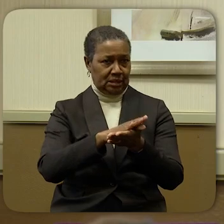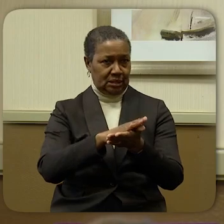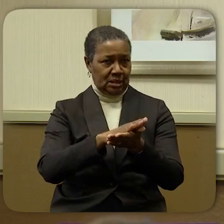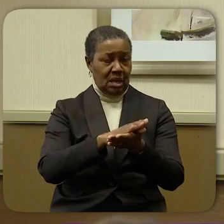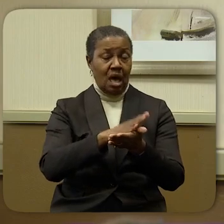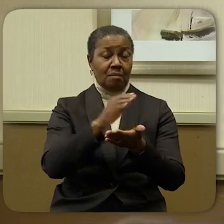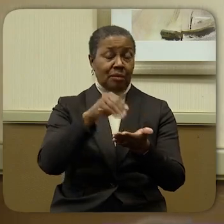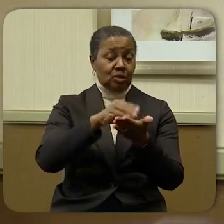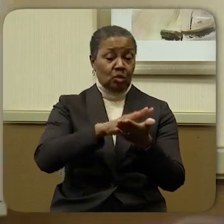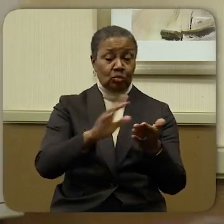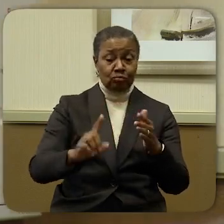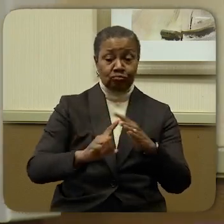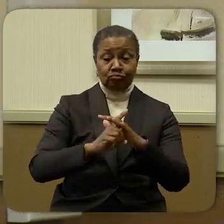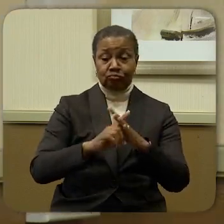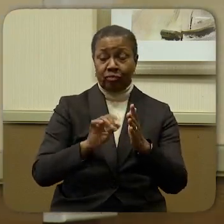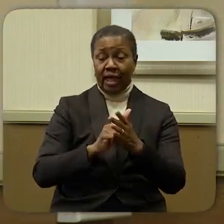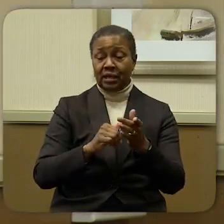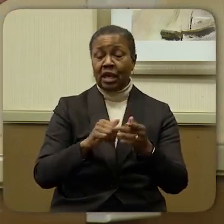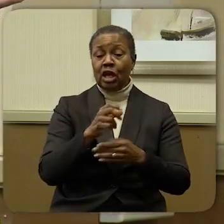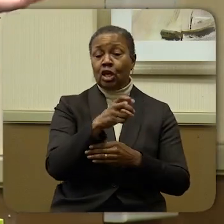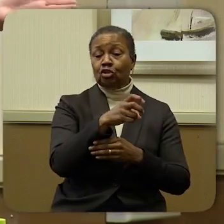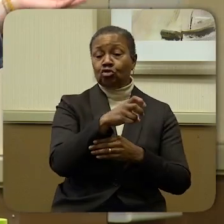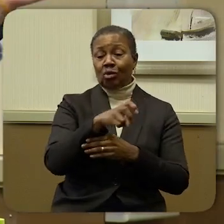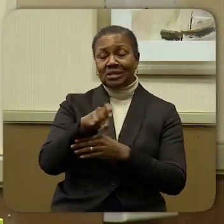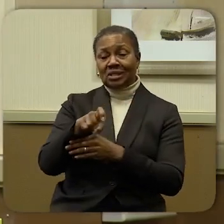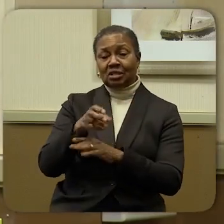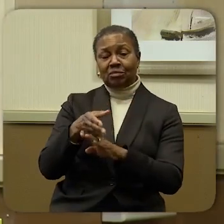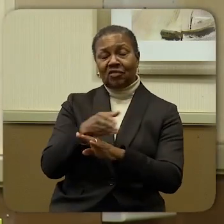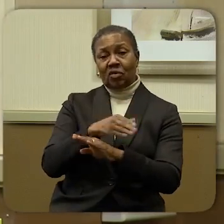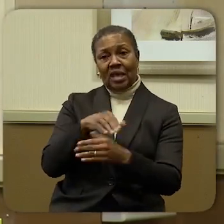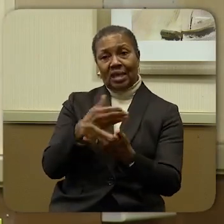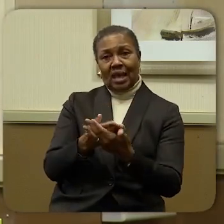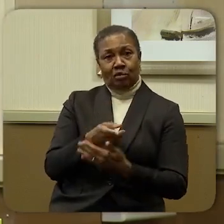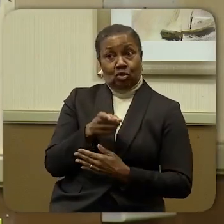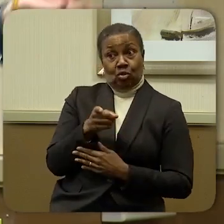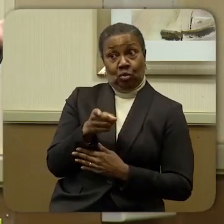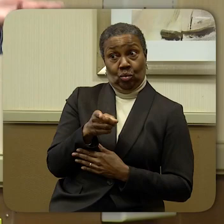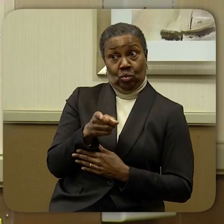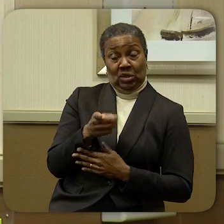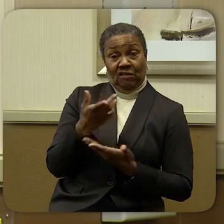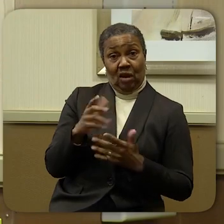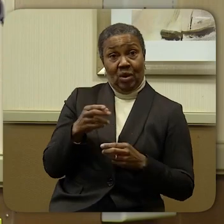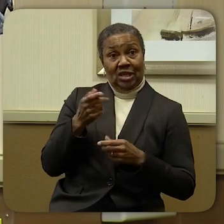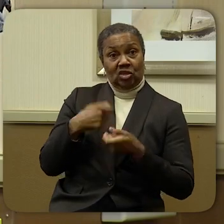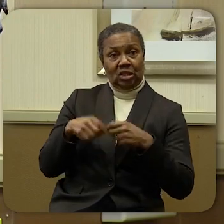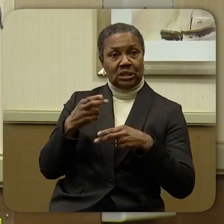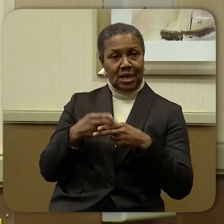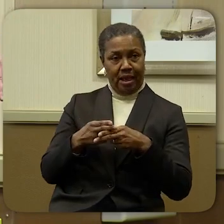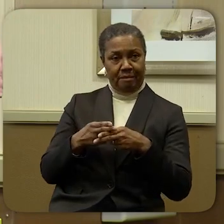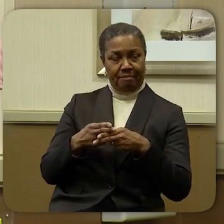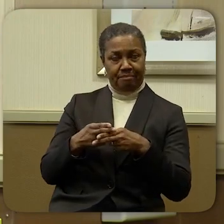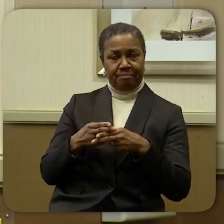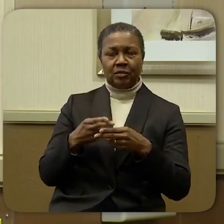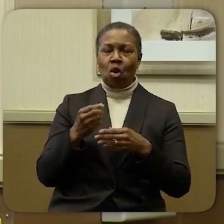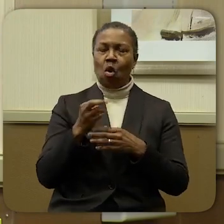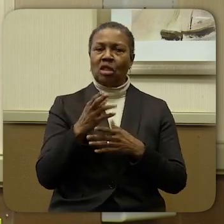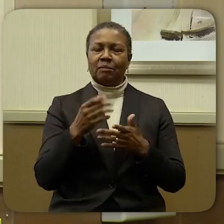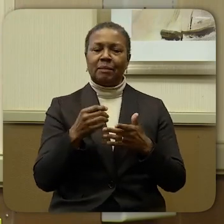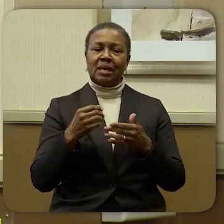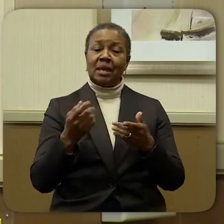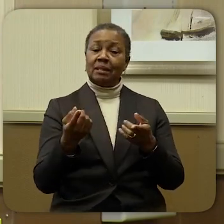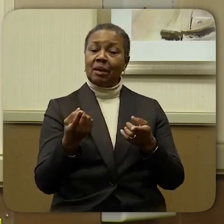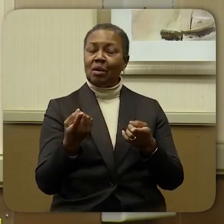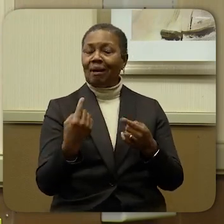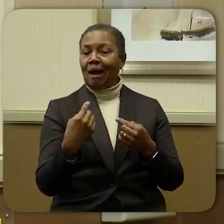have a student come in that transitioned before they came to you, and they've already changed their name. Or they might come in